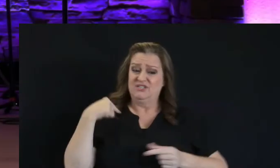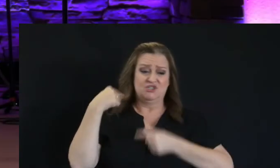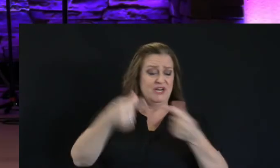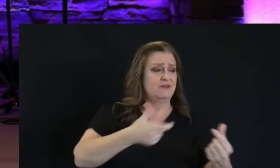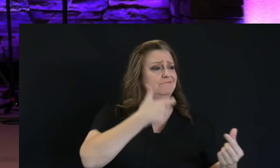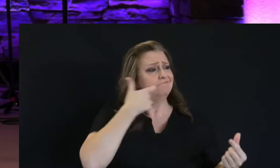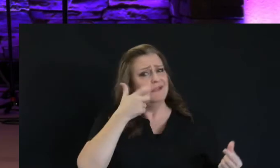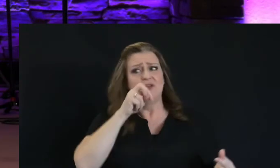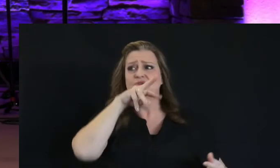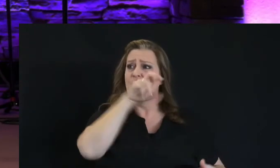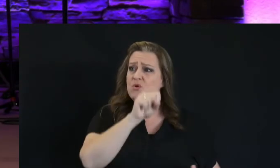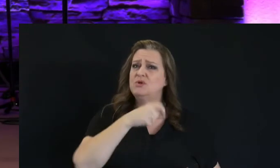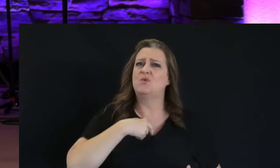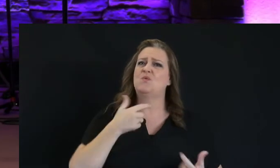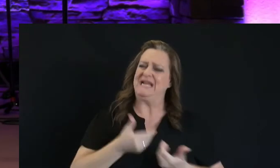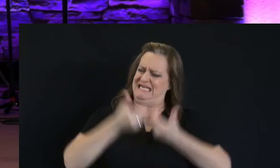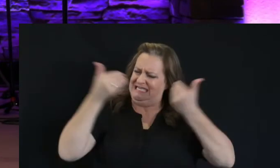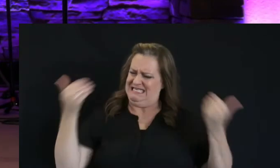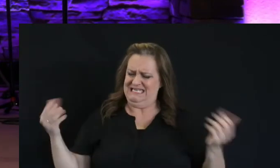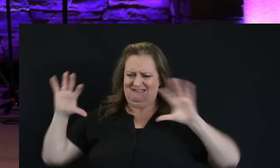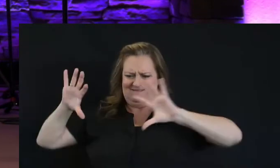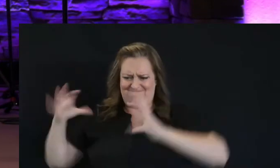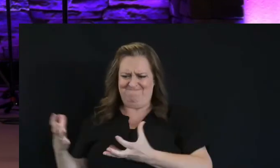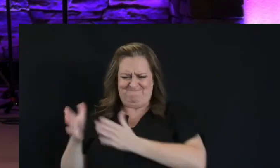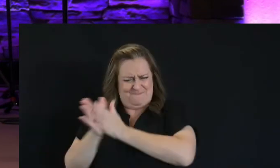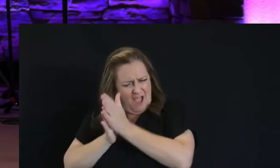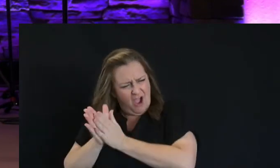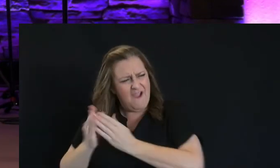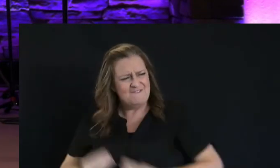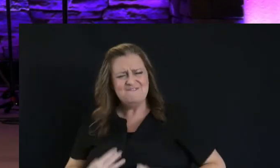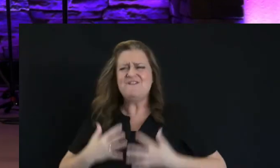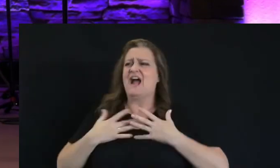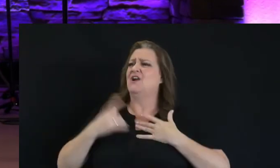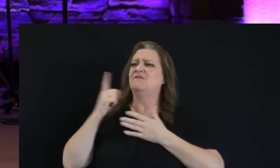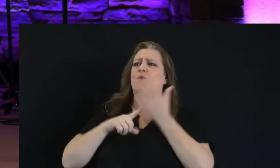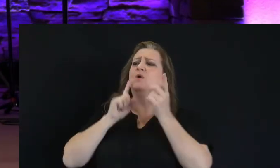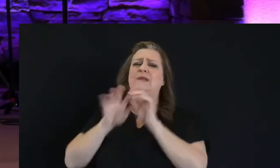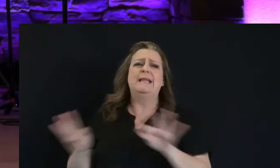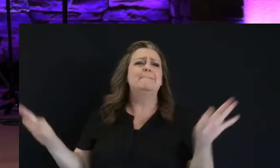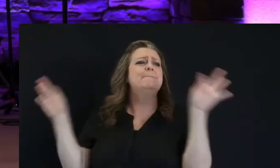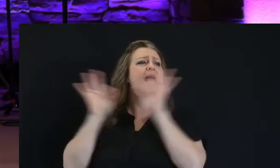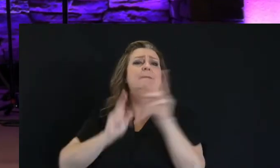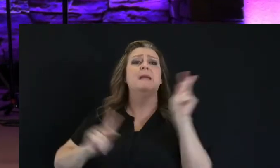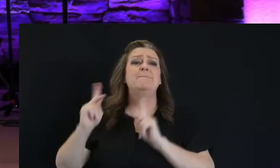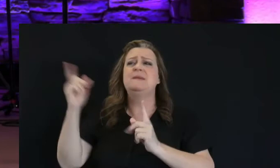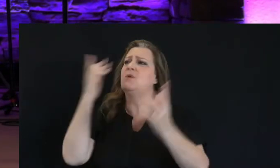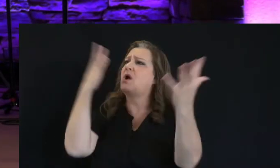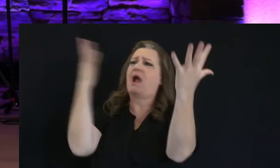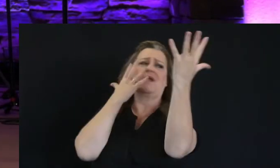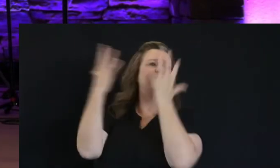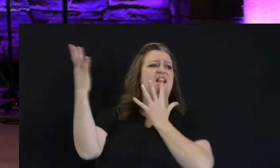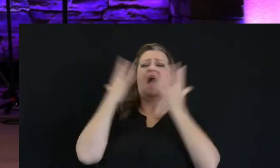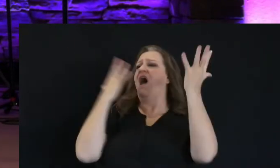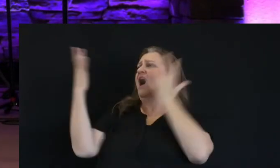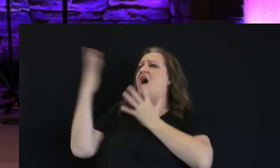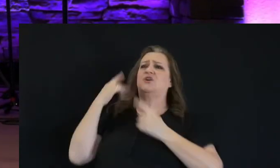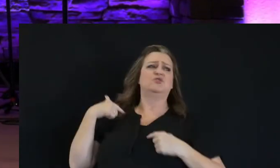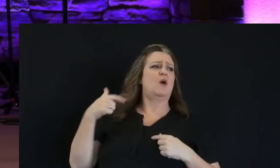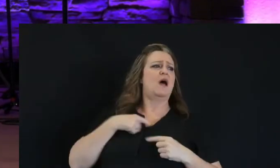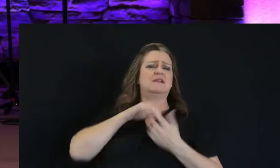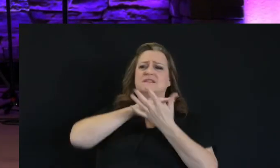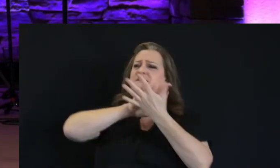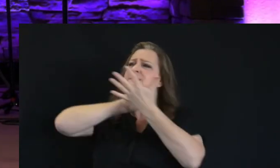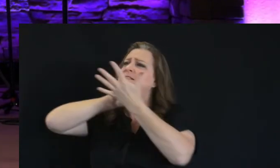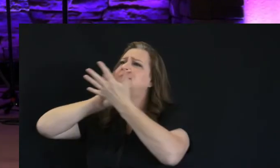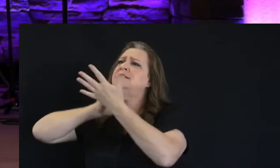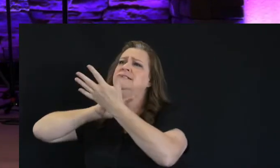stand apart as a people on fire for what truly matters. And may people flock to us. May people be thirsty because they get around us and they